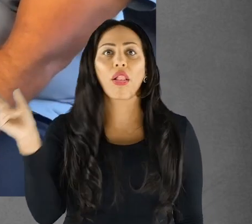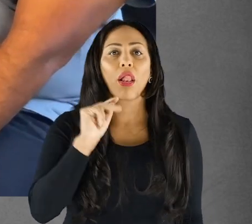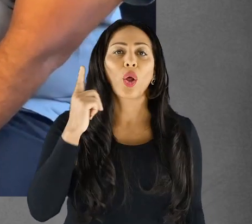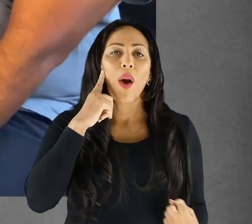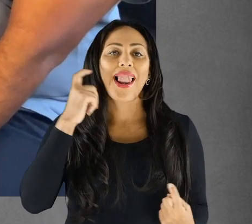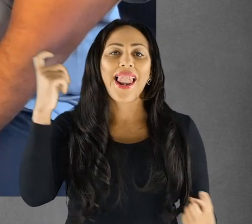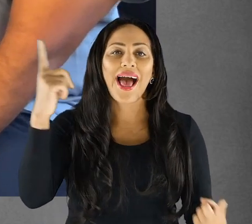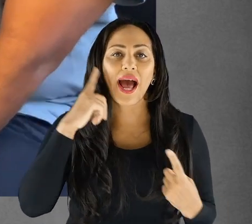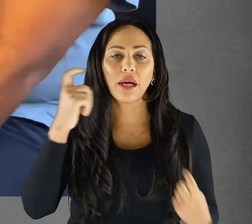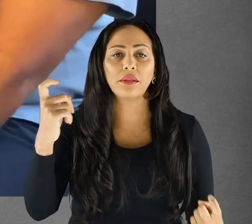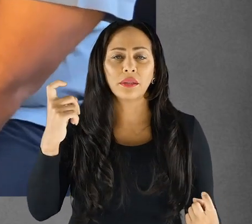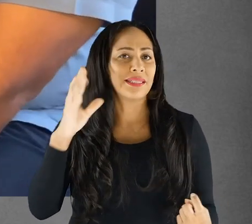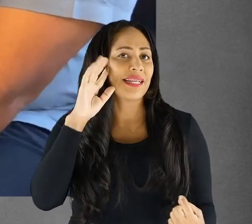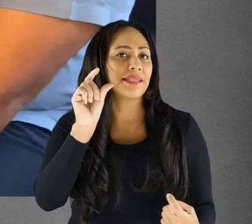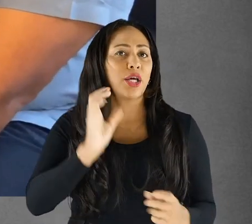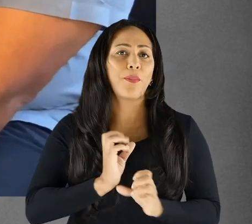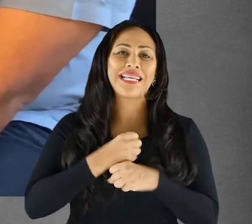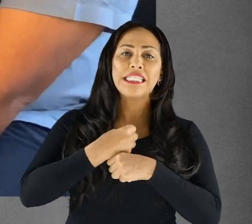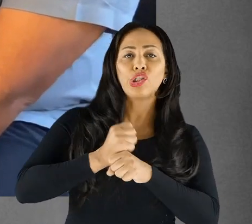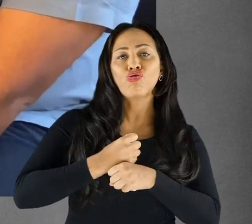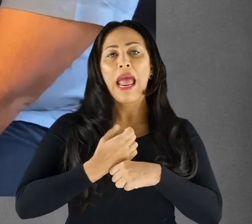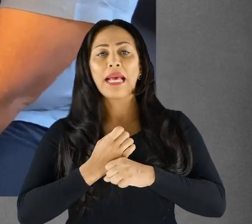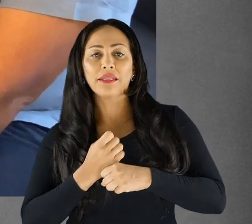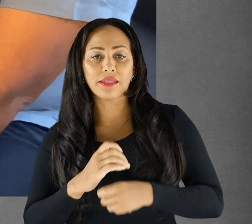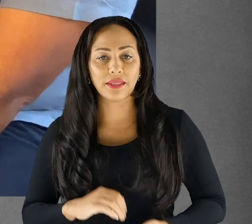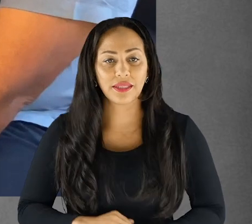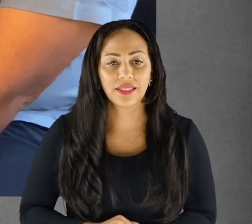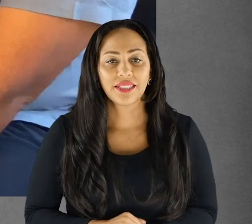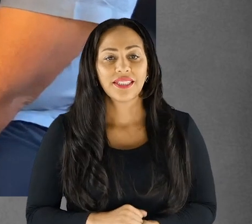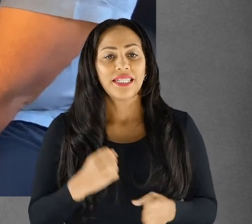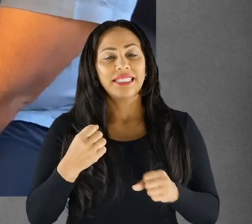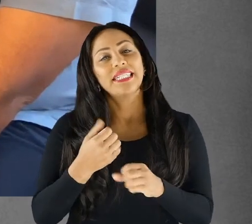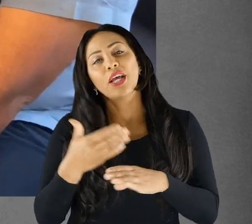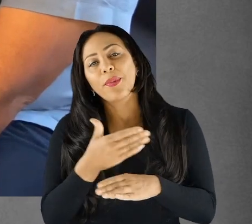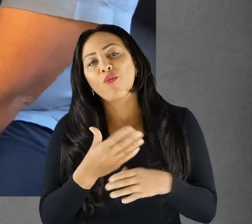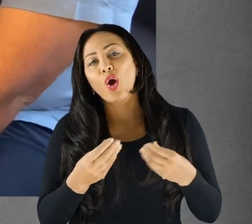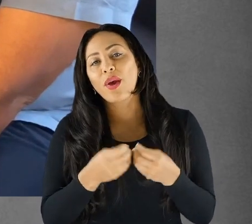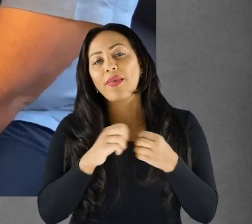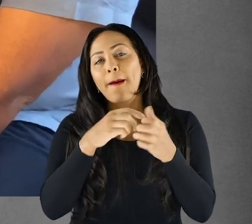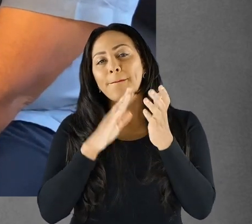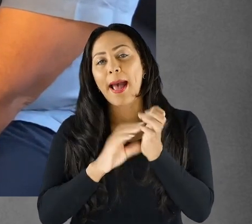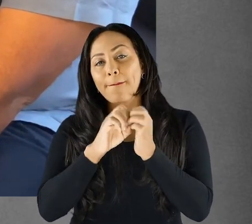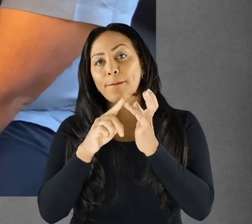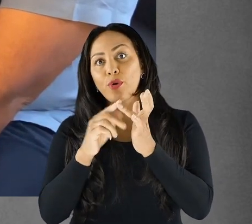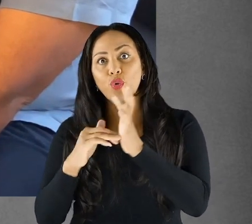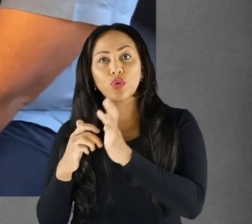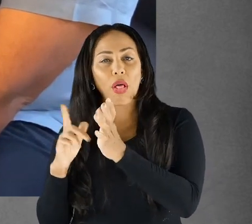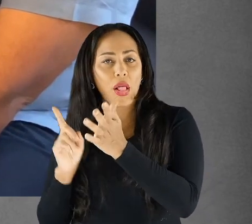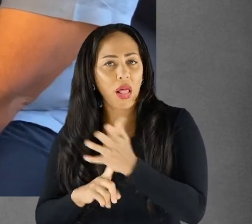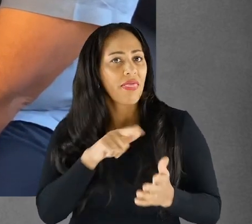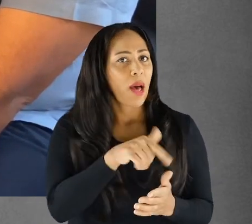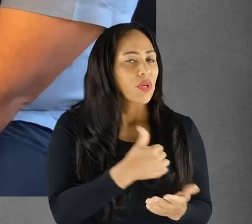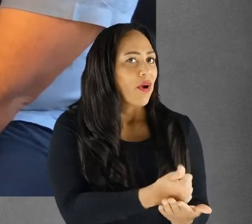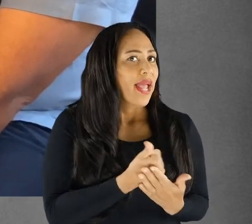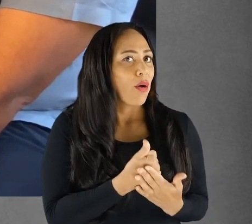R&D. But there was a child who's very vocal, and very loud, and then sometimes sounding distressed. And I've done a